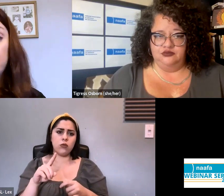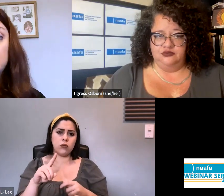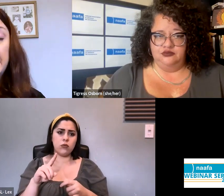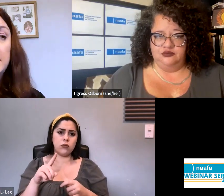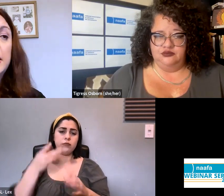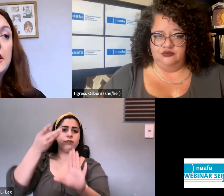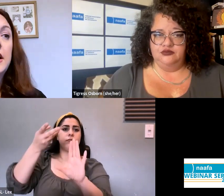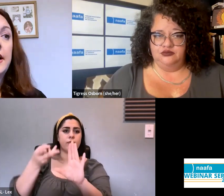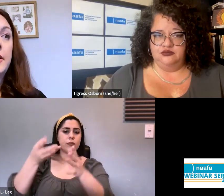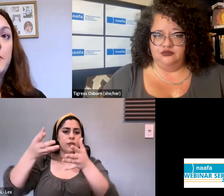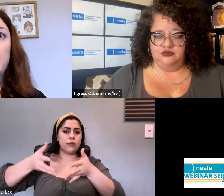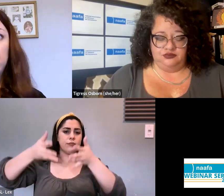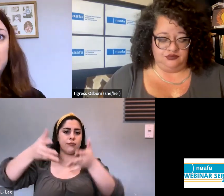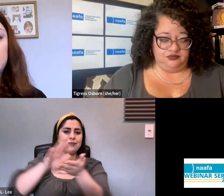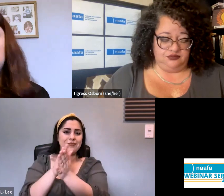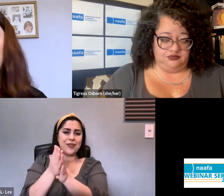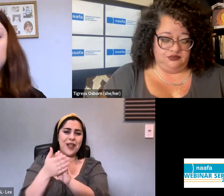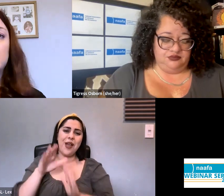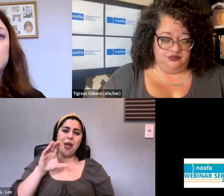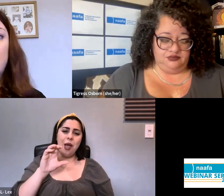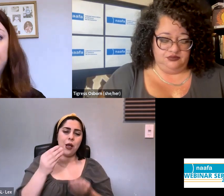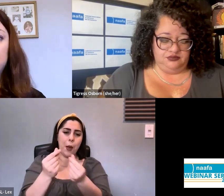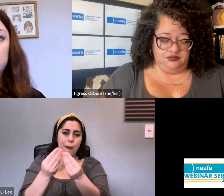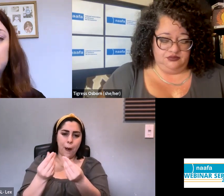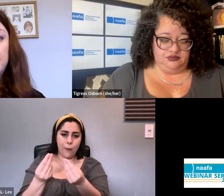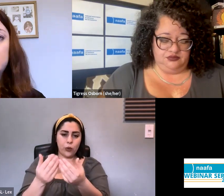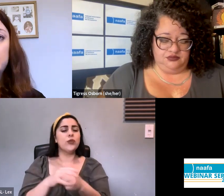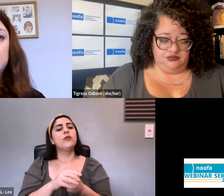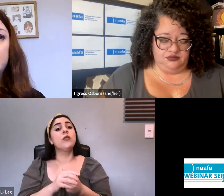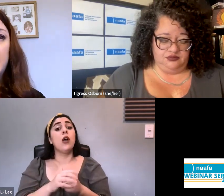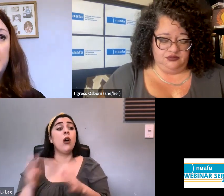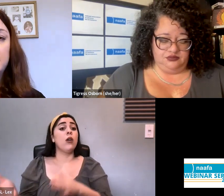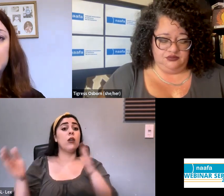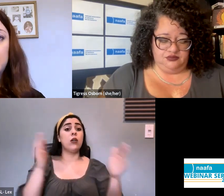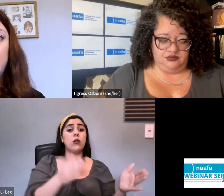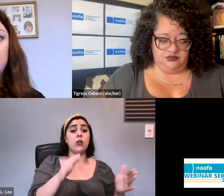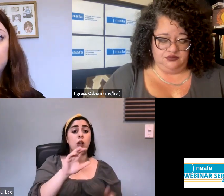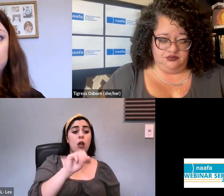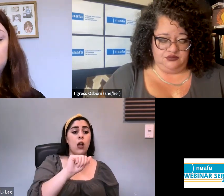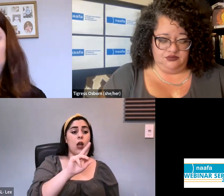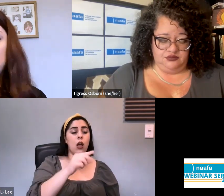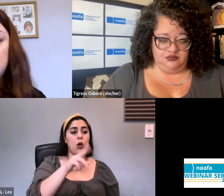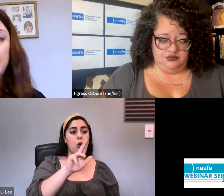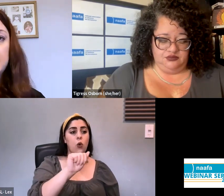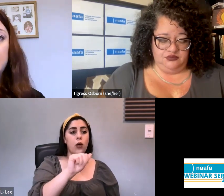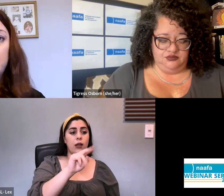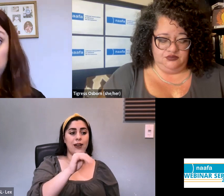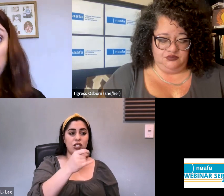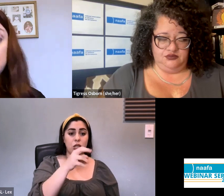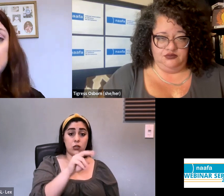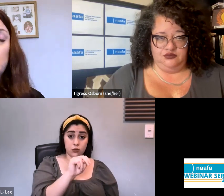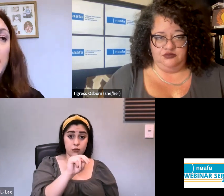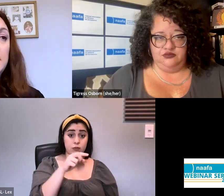human composting. Aquamation, also not an issue in terms of the chamber size and